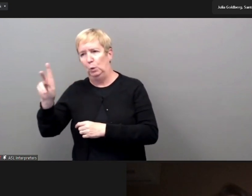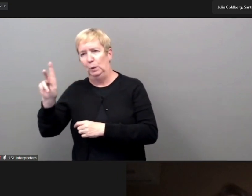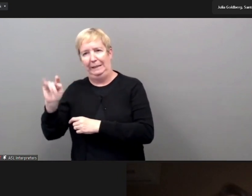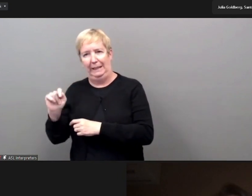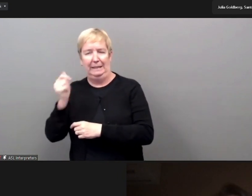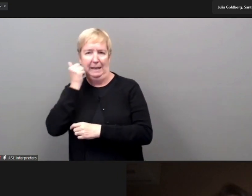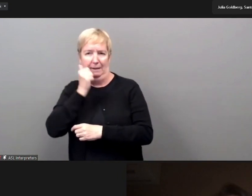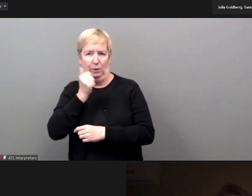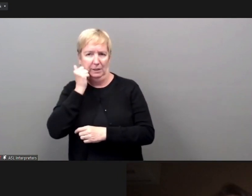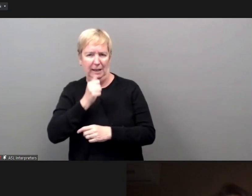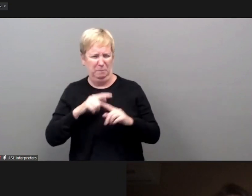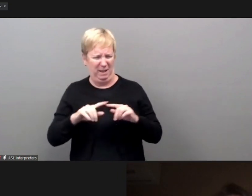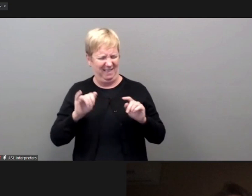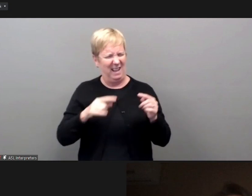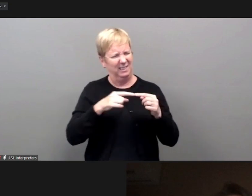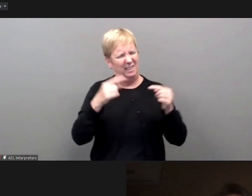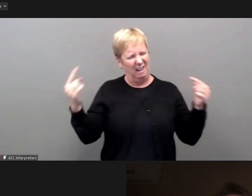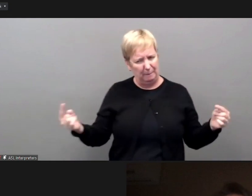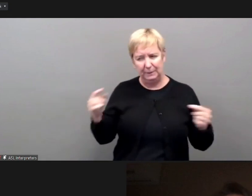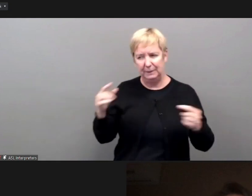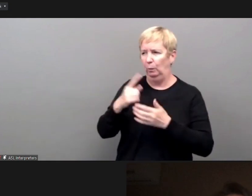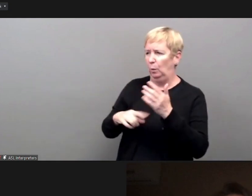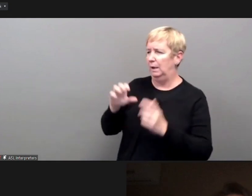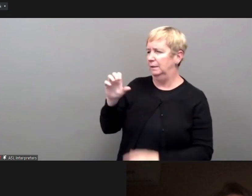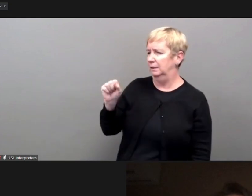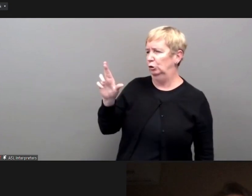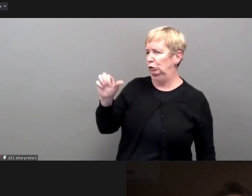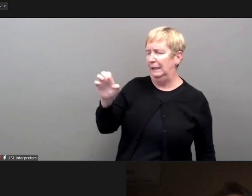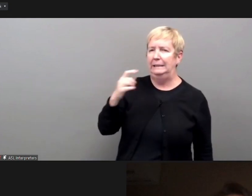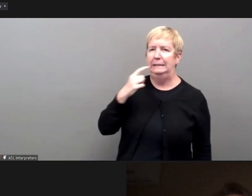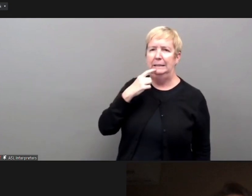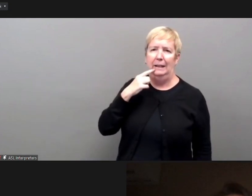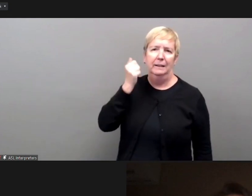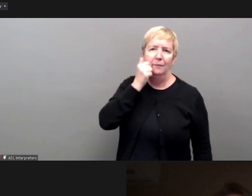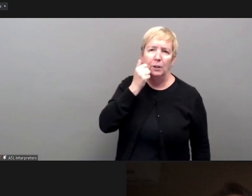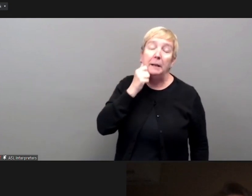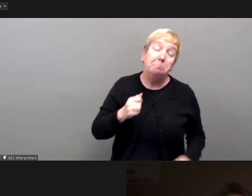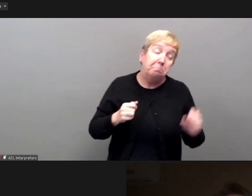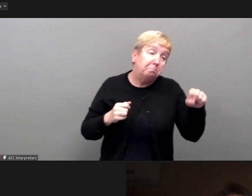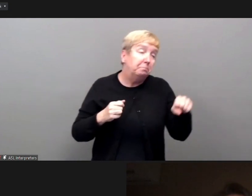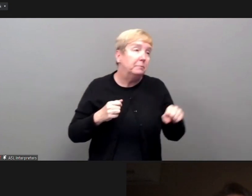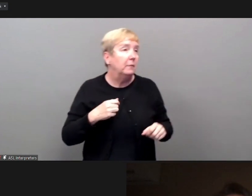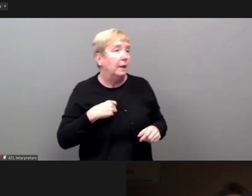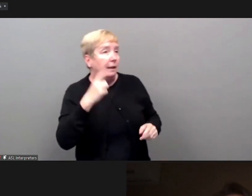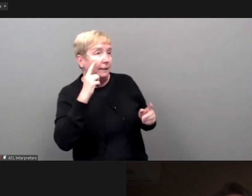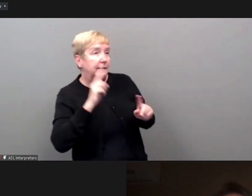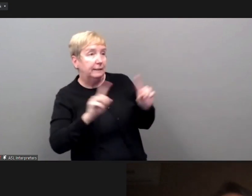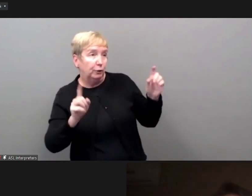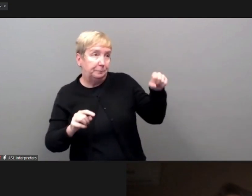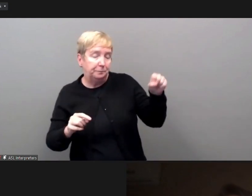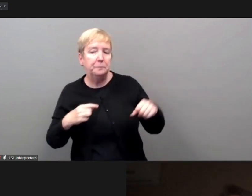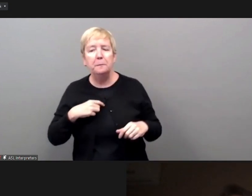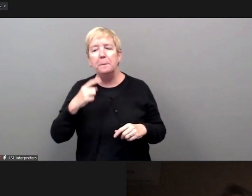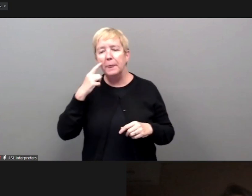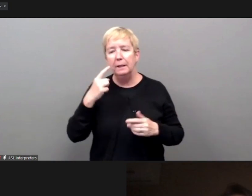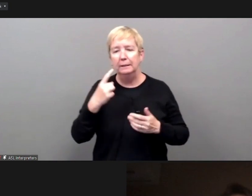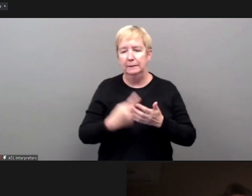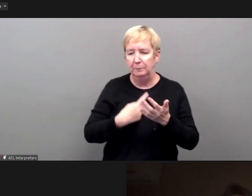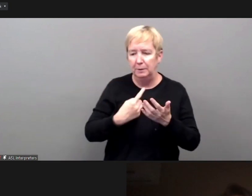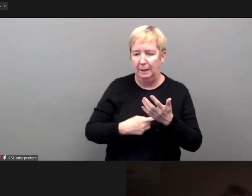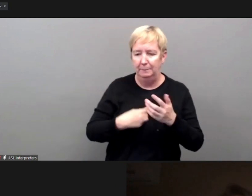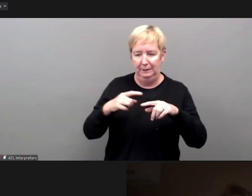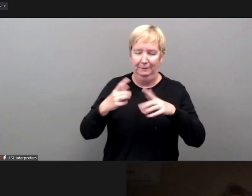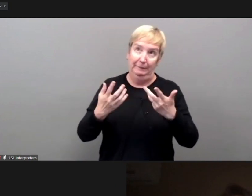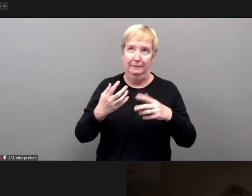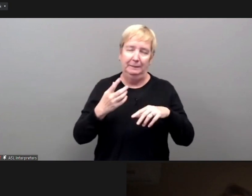Dr. Sprace has been saying? Yeah, those are different. I think there is a difference in what I've been saying. I think some of it's the time course. We developed that